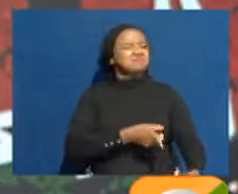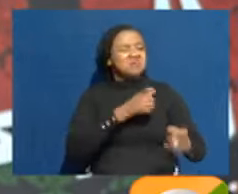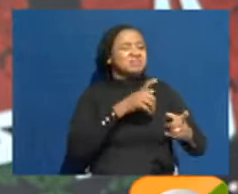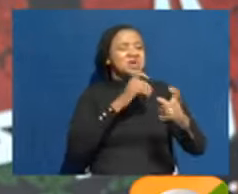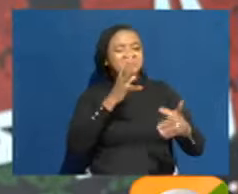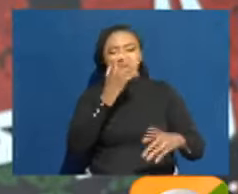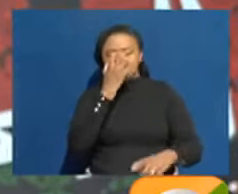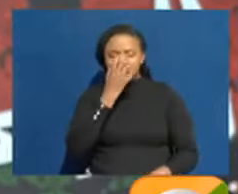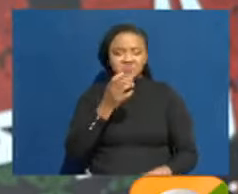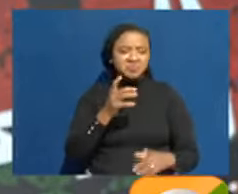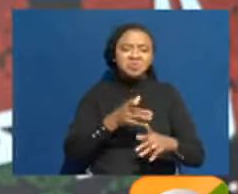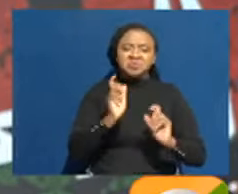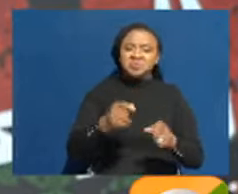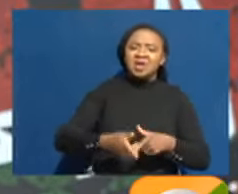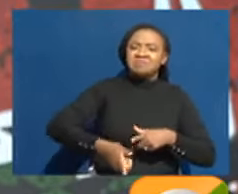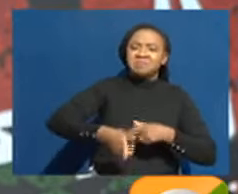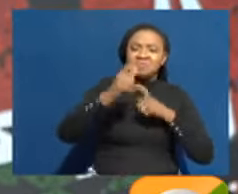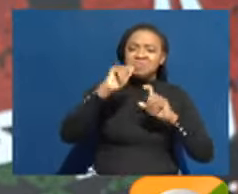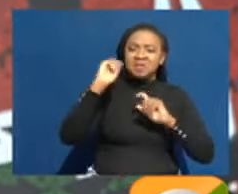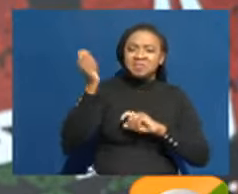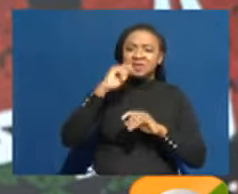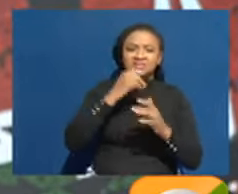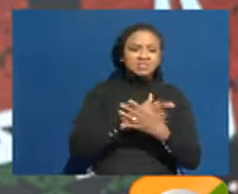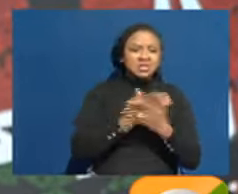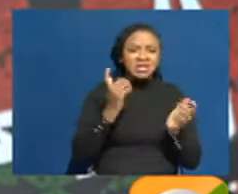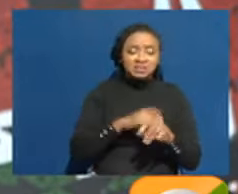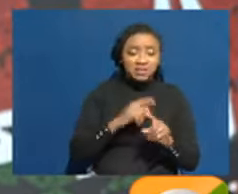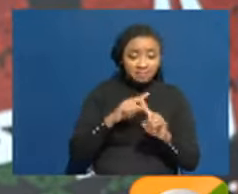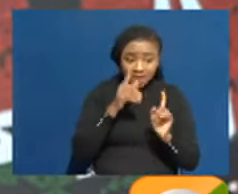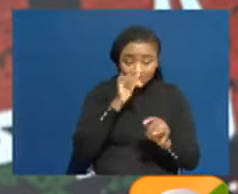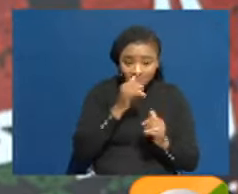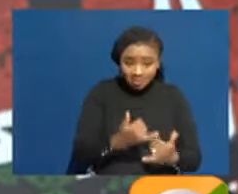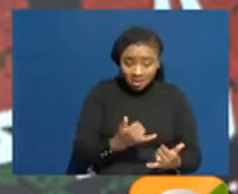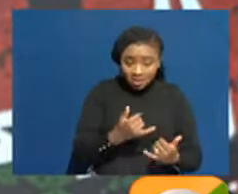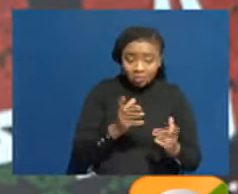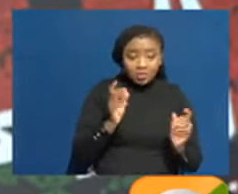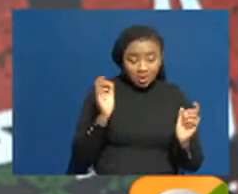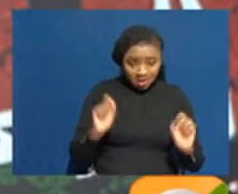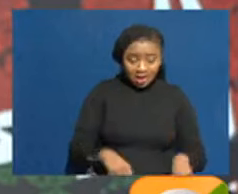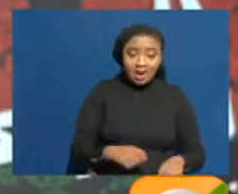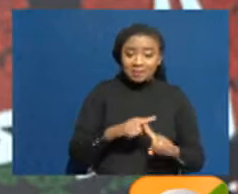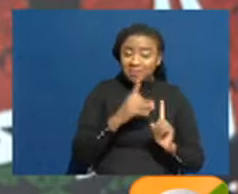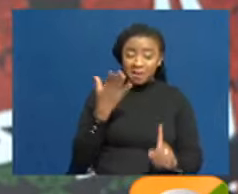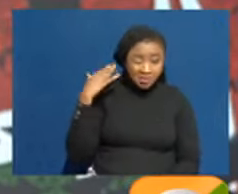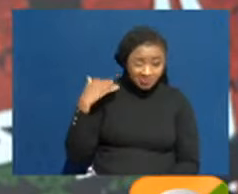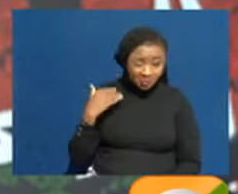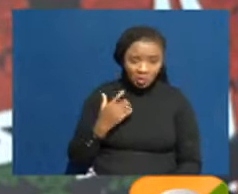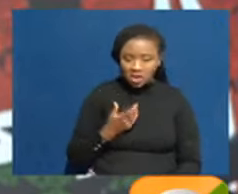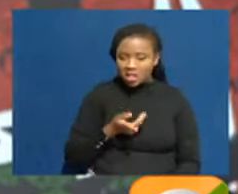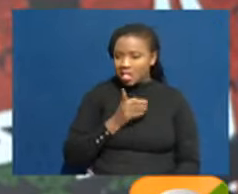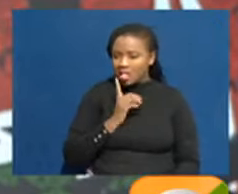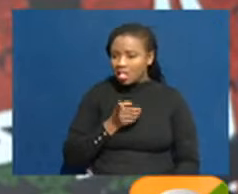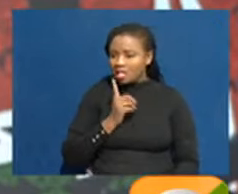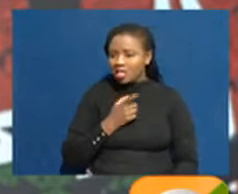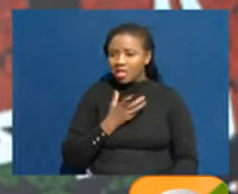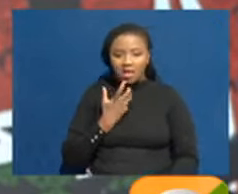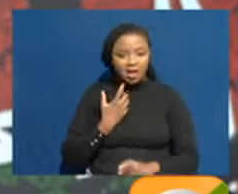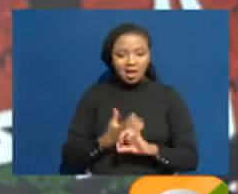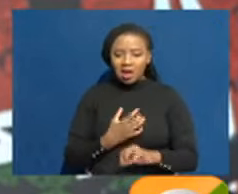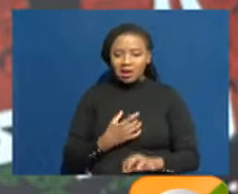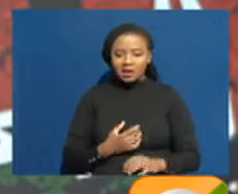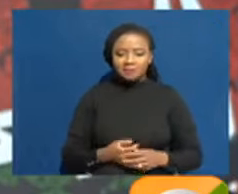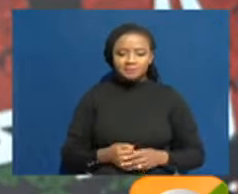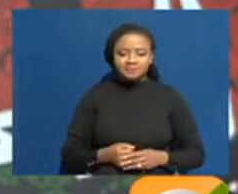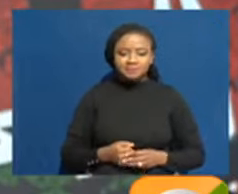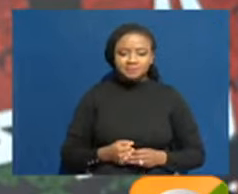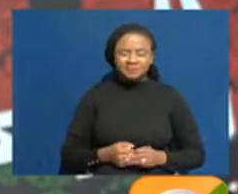you wish. That was not possible a few decades ago. So we have a lot to be thankful for, and